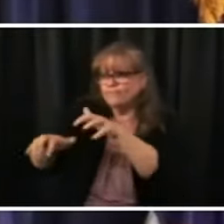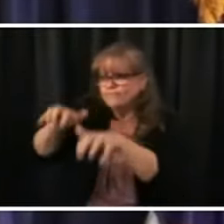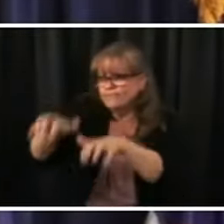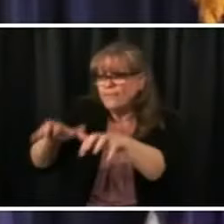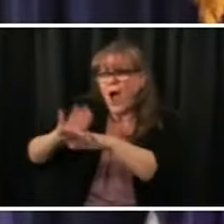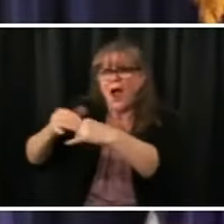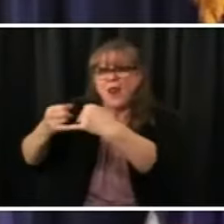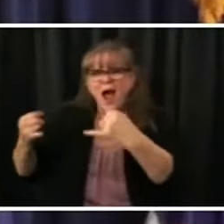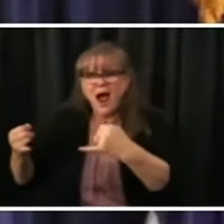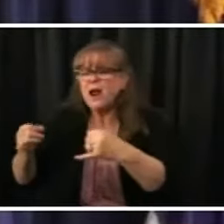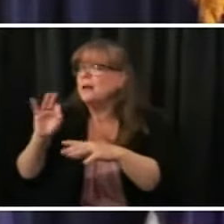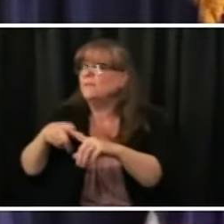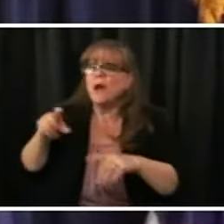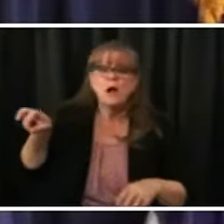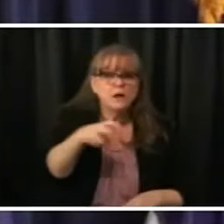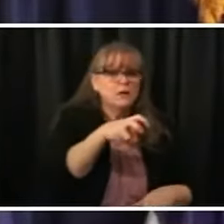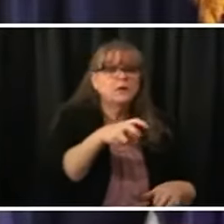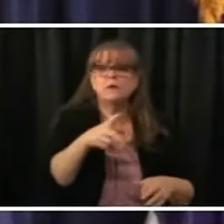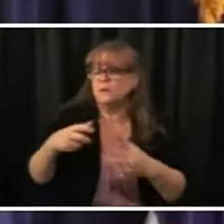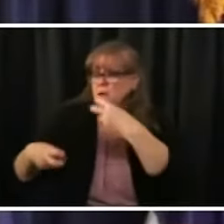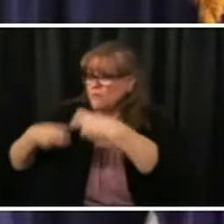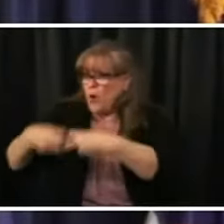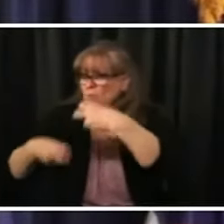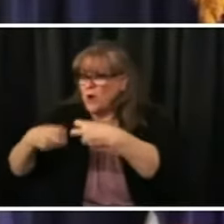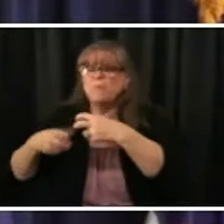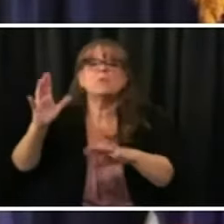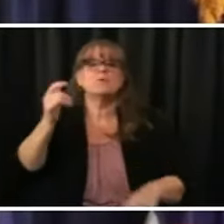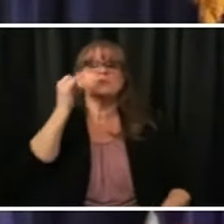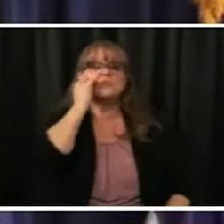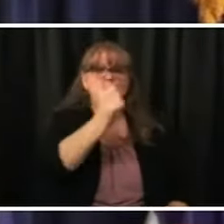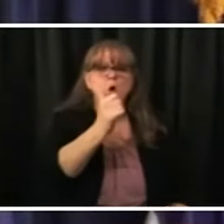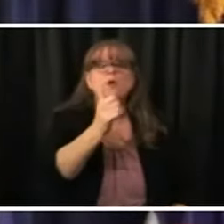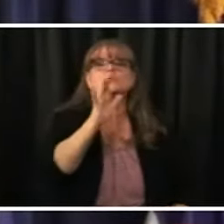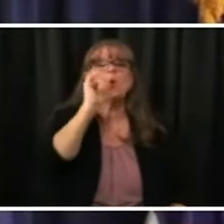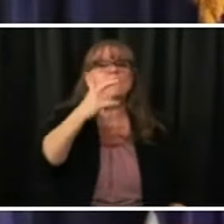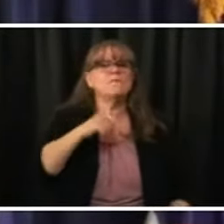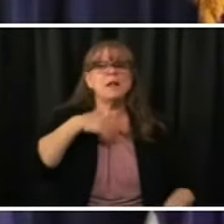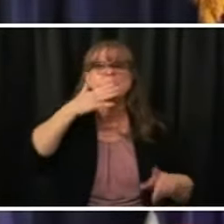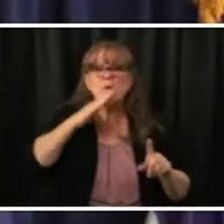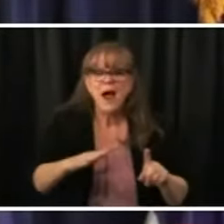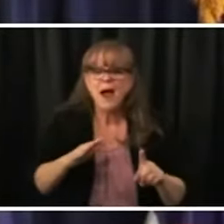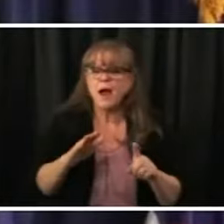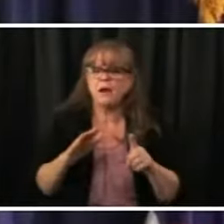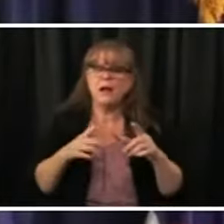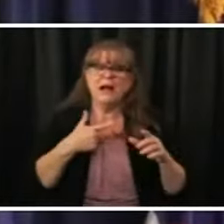covidvaccine.org. But that phone number is there for you. Don't feel guilty about using it if you're having trouble on the internet.